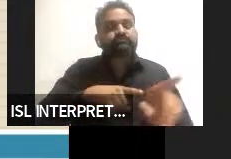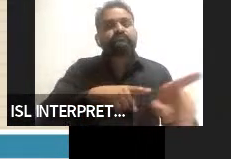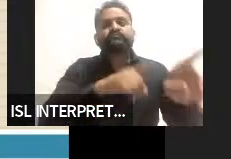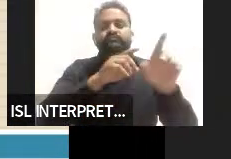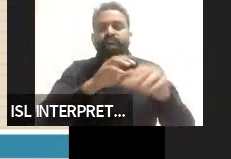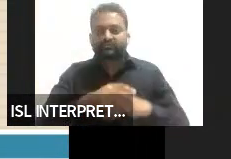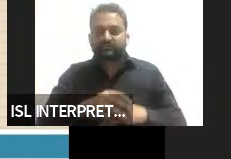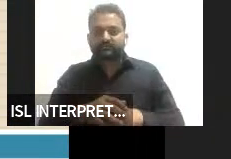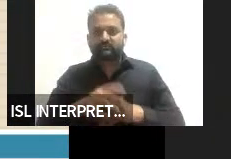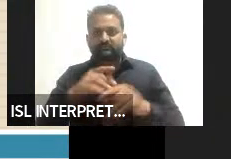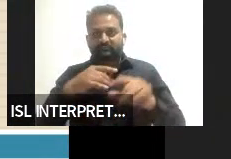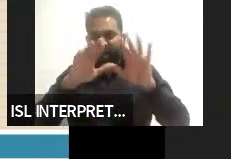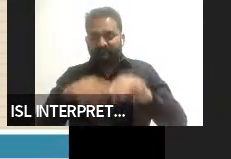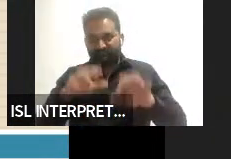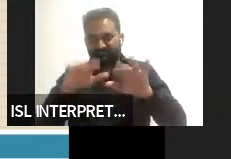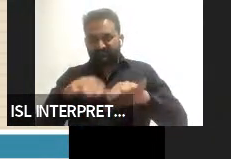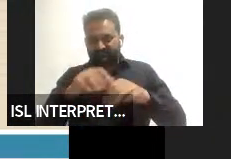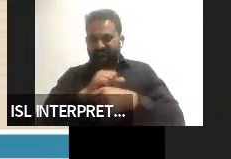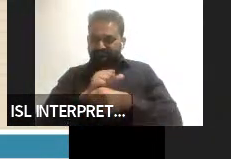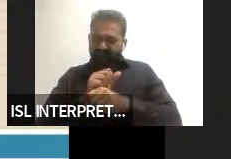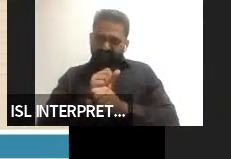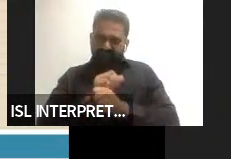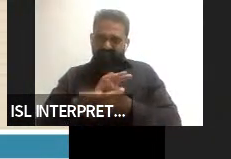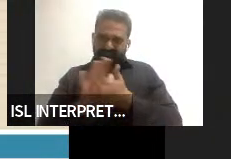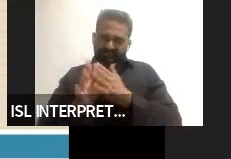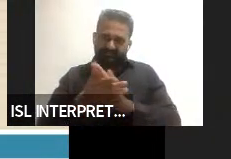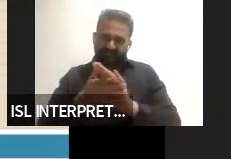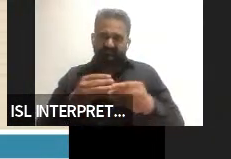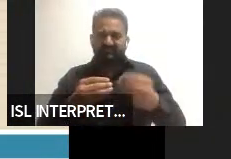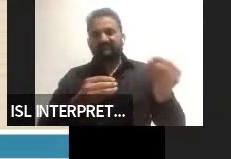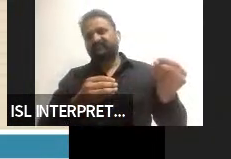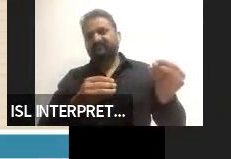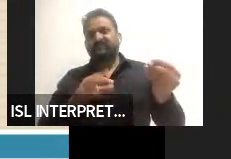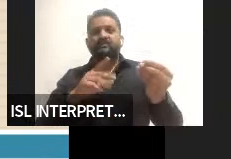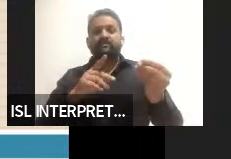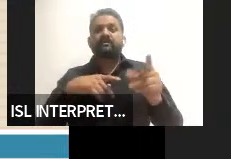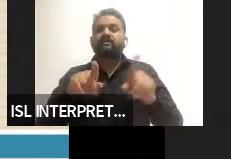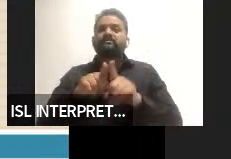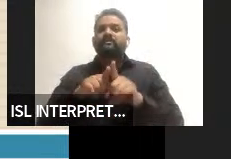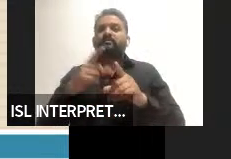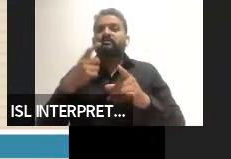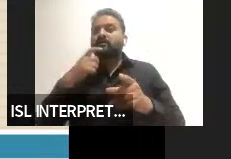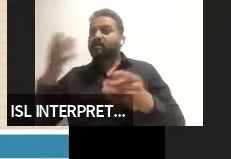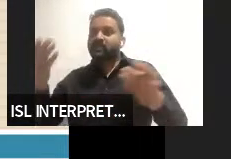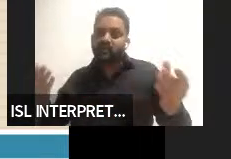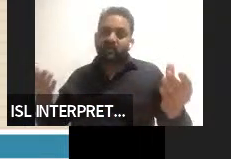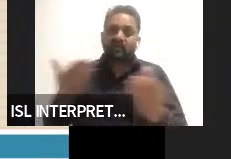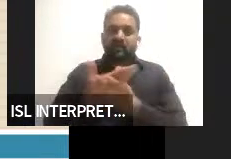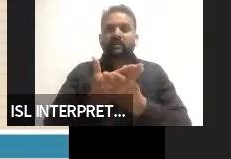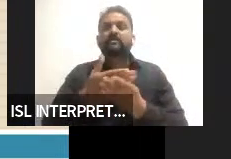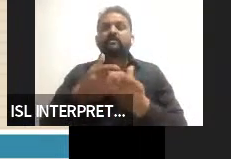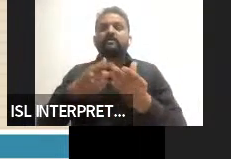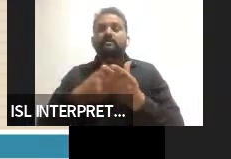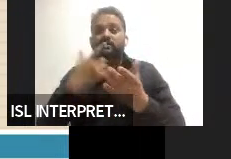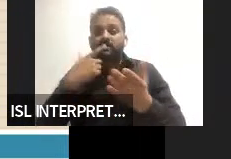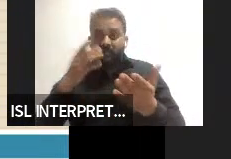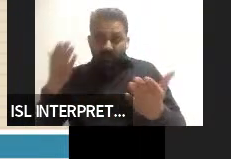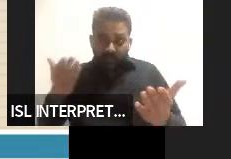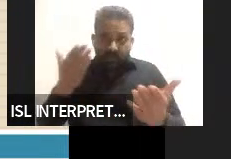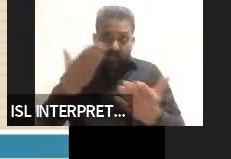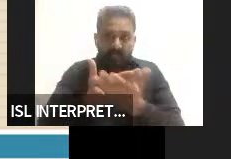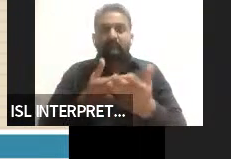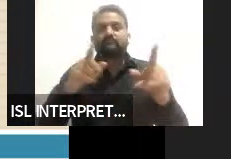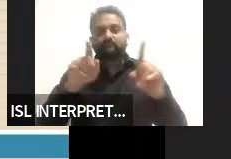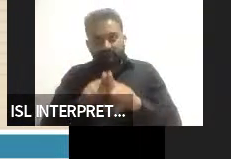Writing of respondent memo is nothing different, is the same like claimant memo. So at this time, you should